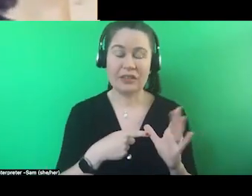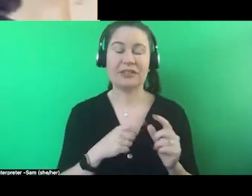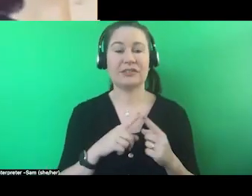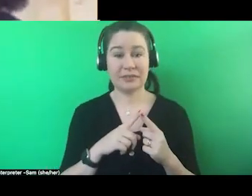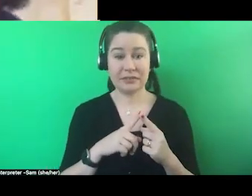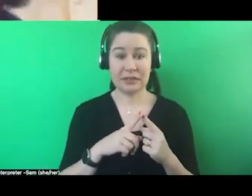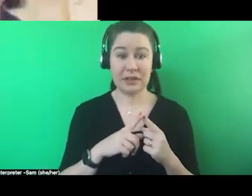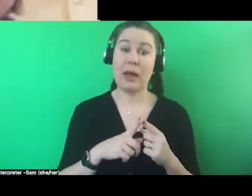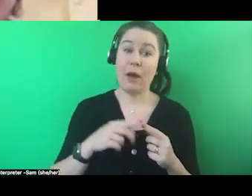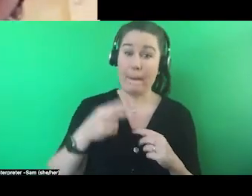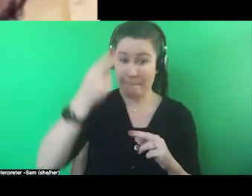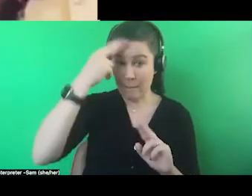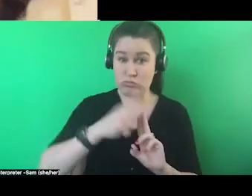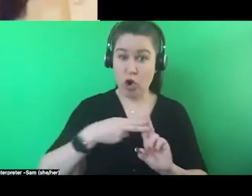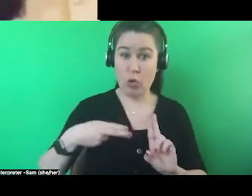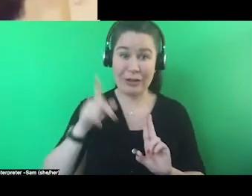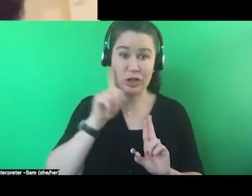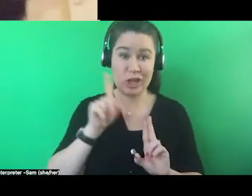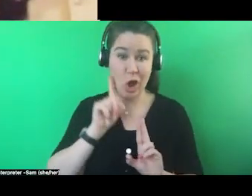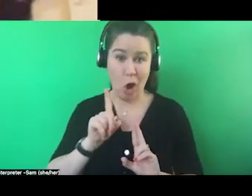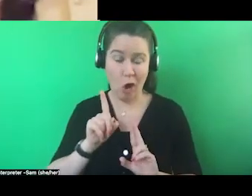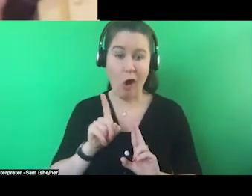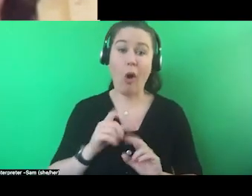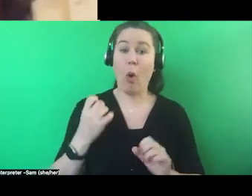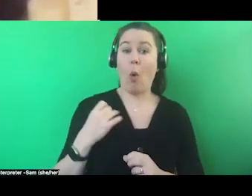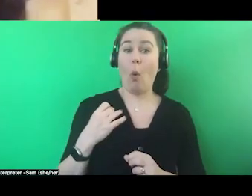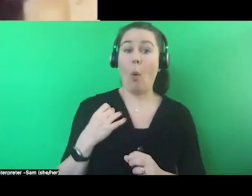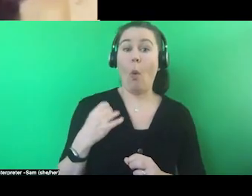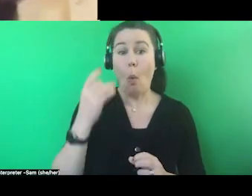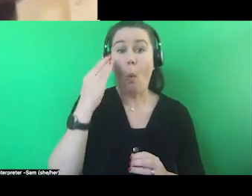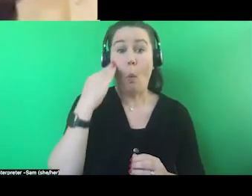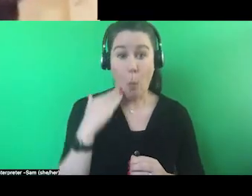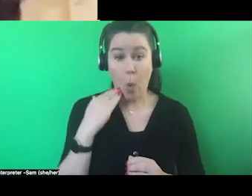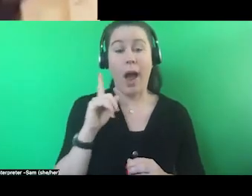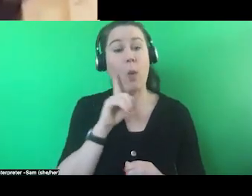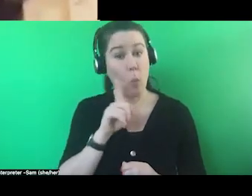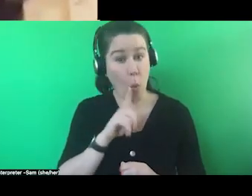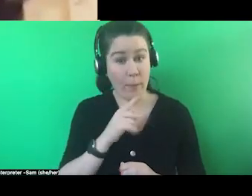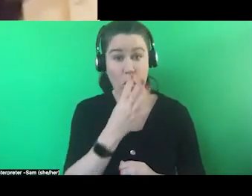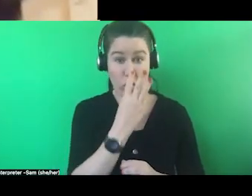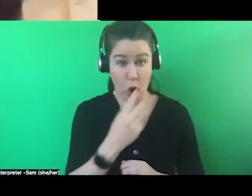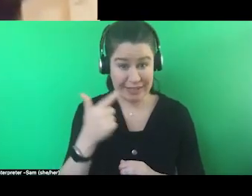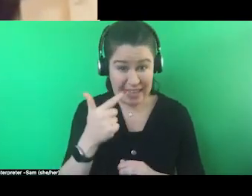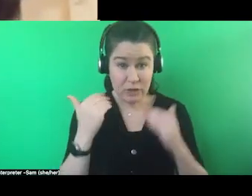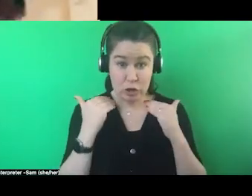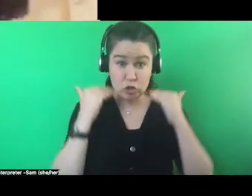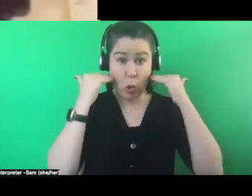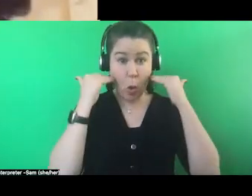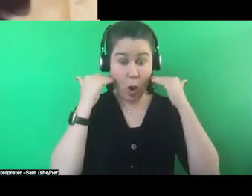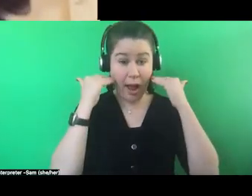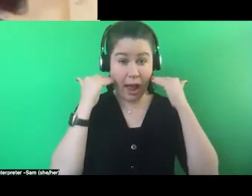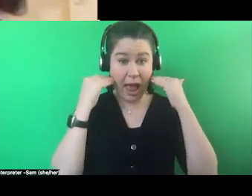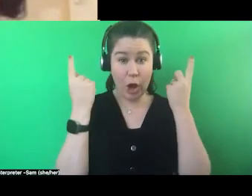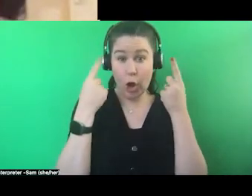I'm she, her. I'm a white woman, age 37. I have short hair with